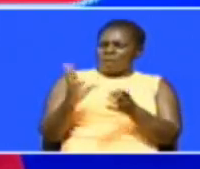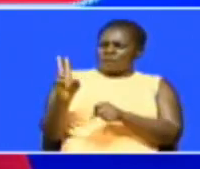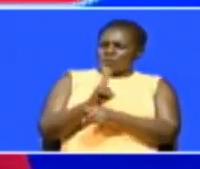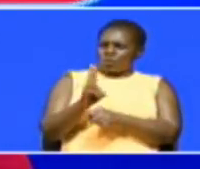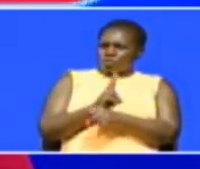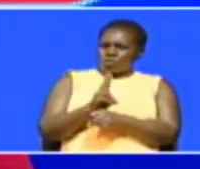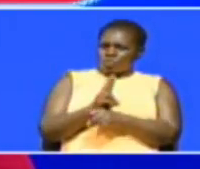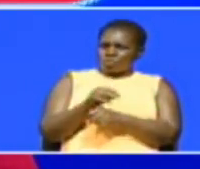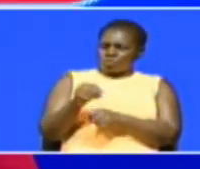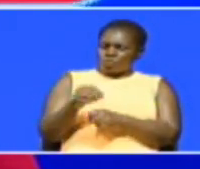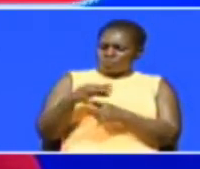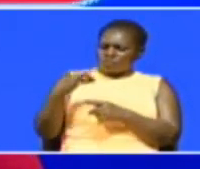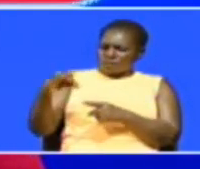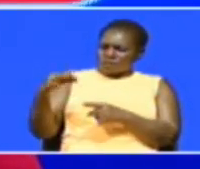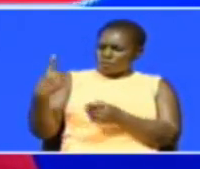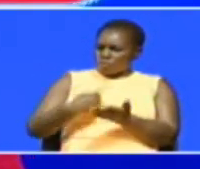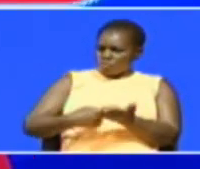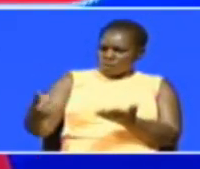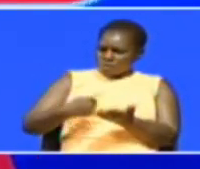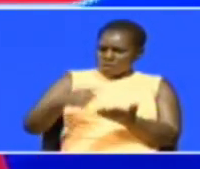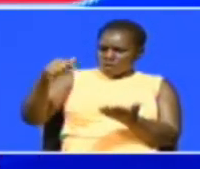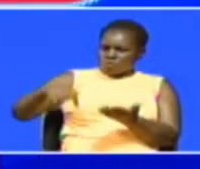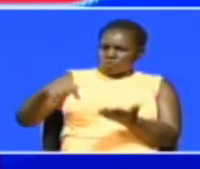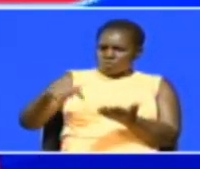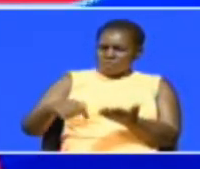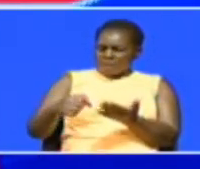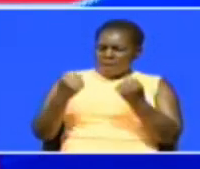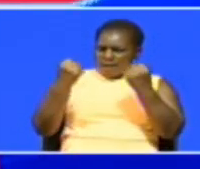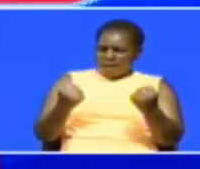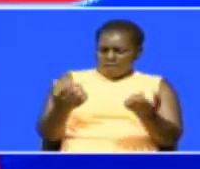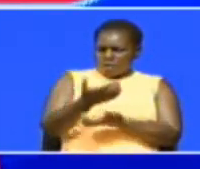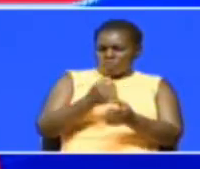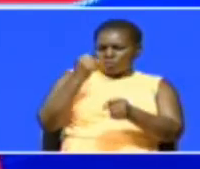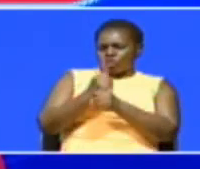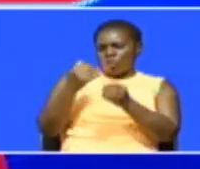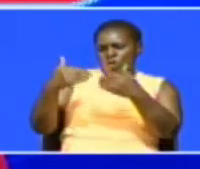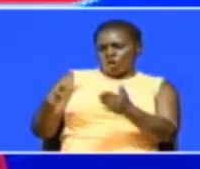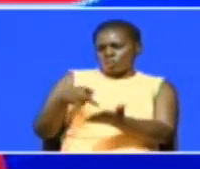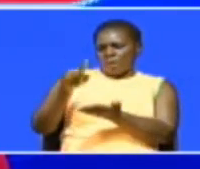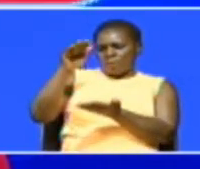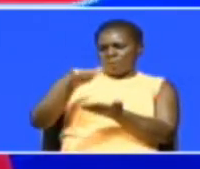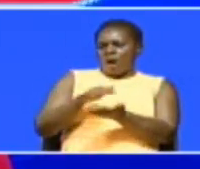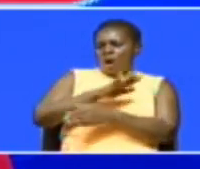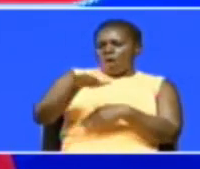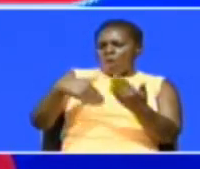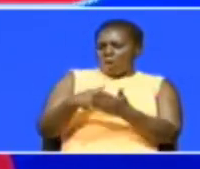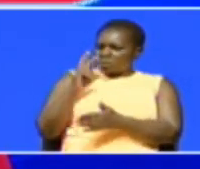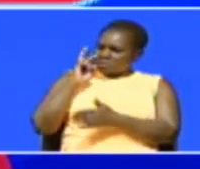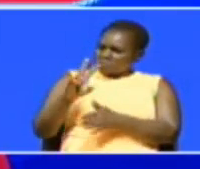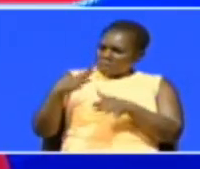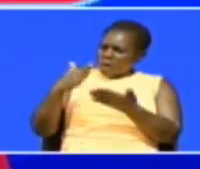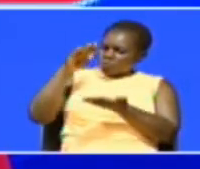spend on perishable groceries each week. With today's tight economy, job losses and pay cuts, everyone is looking for ways to